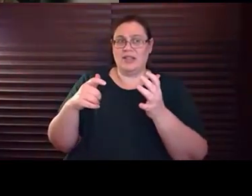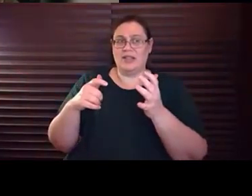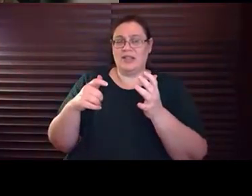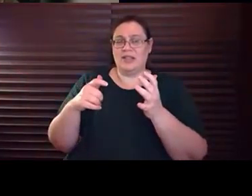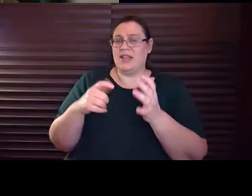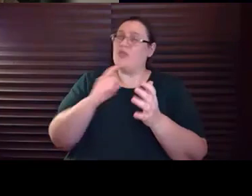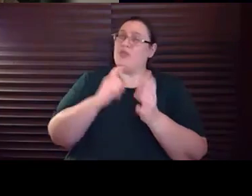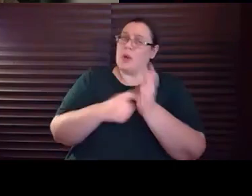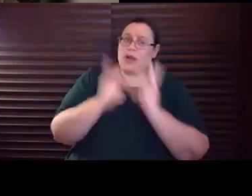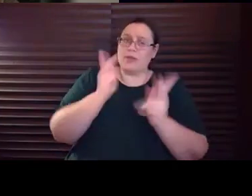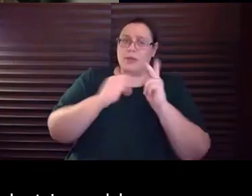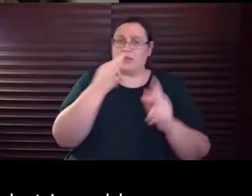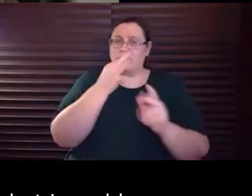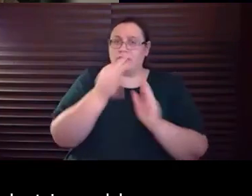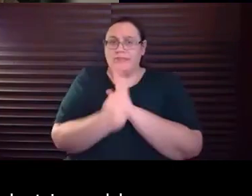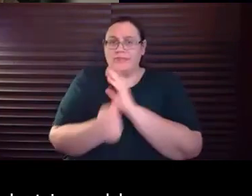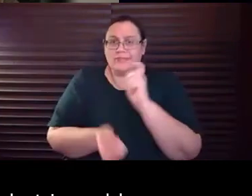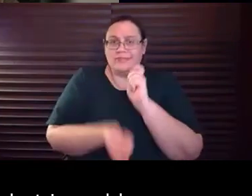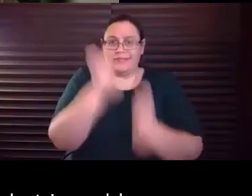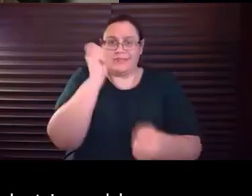adaptable. Yeah.